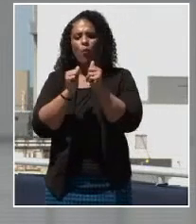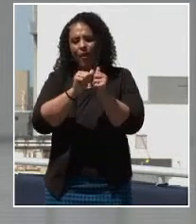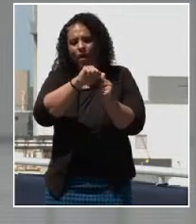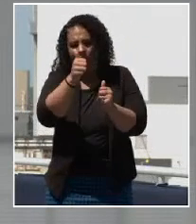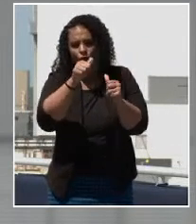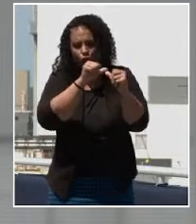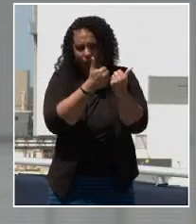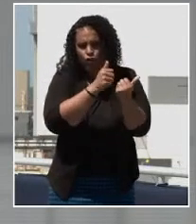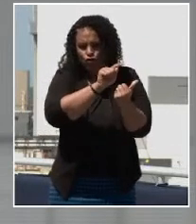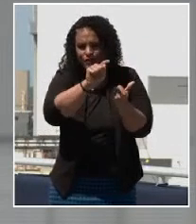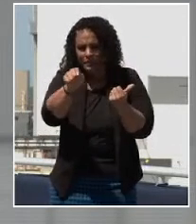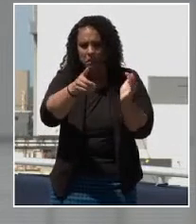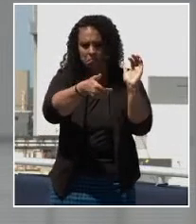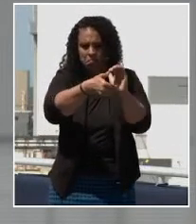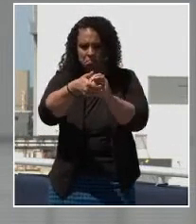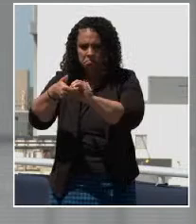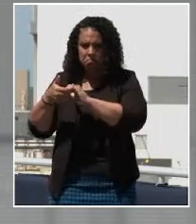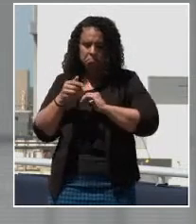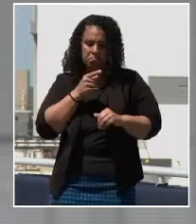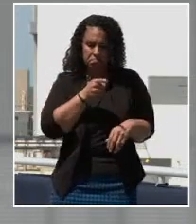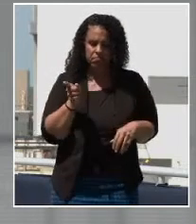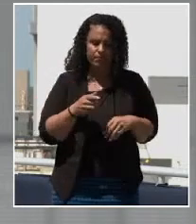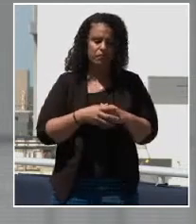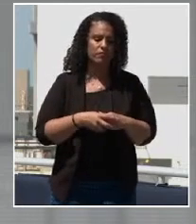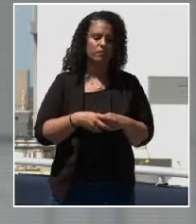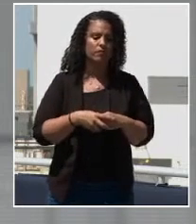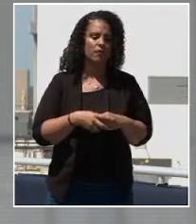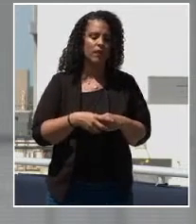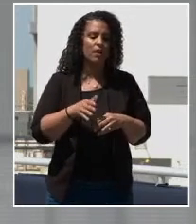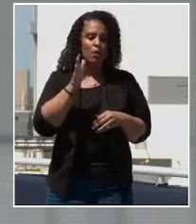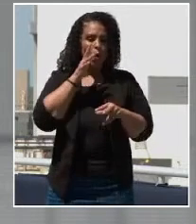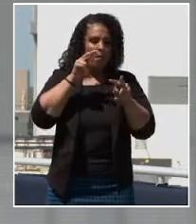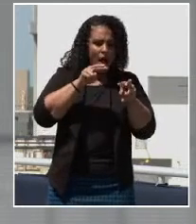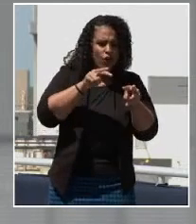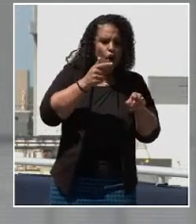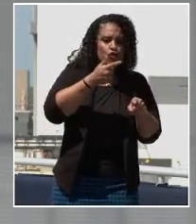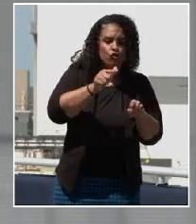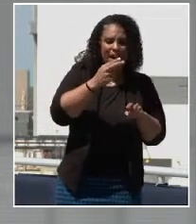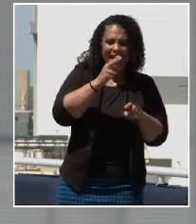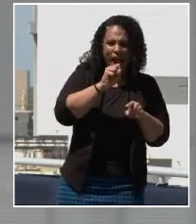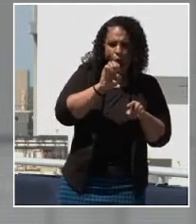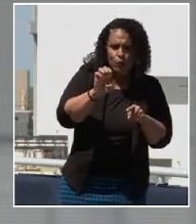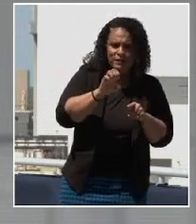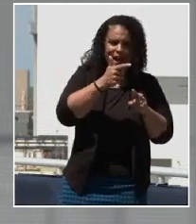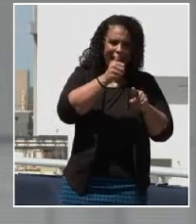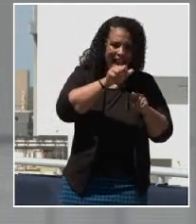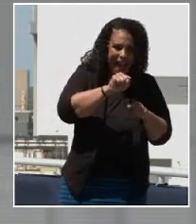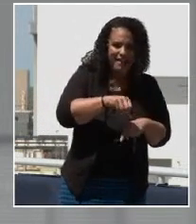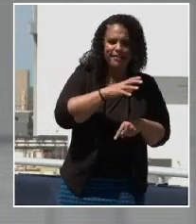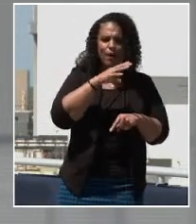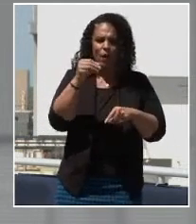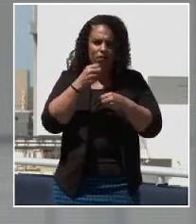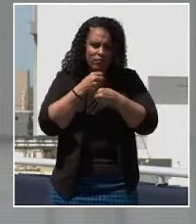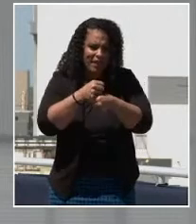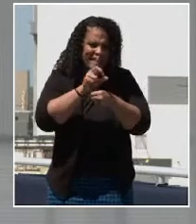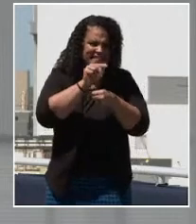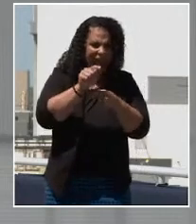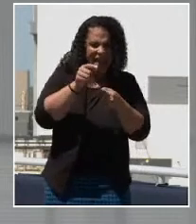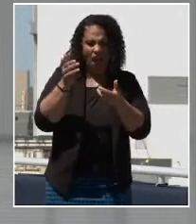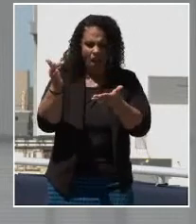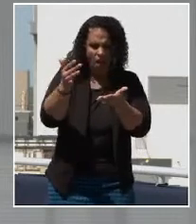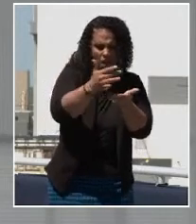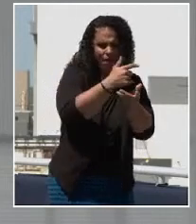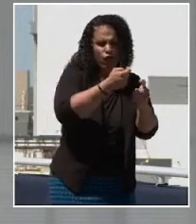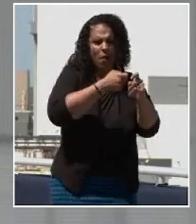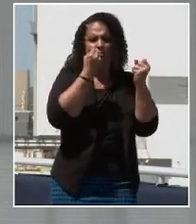other agencies and partners it will monitor greenhouse gases it'll integrate data from a variety